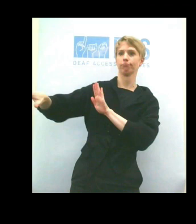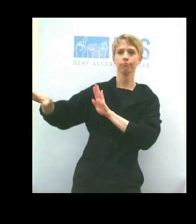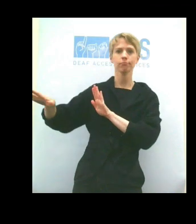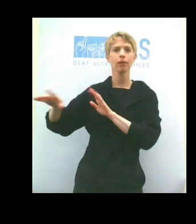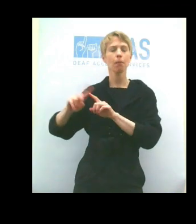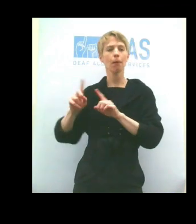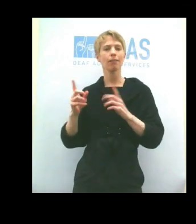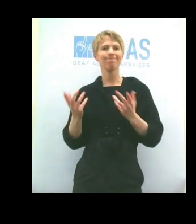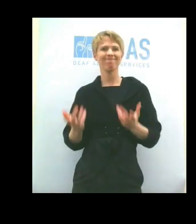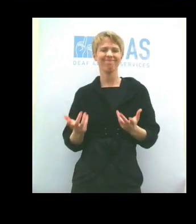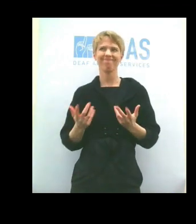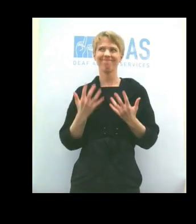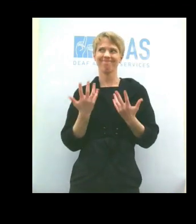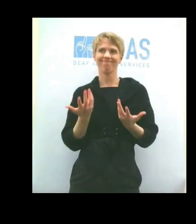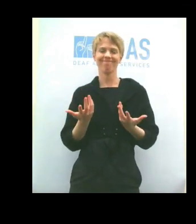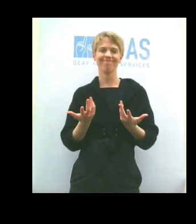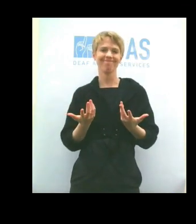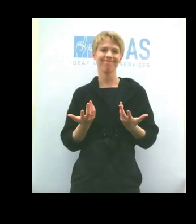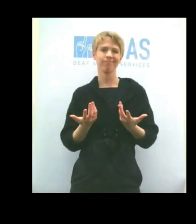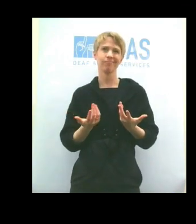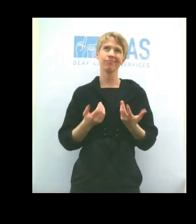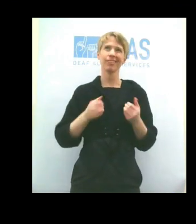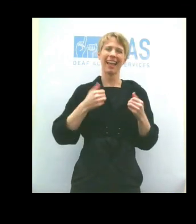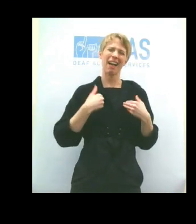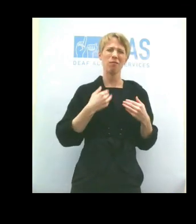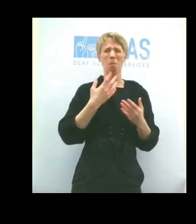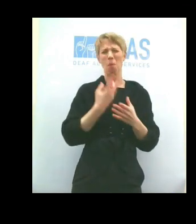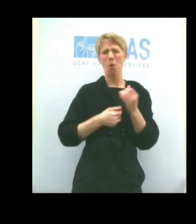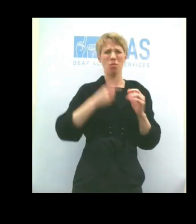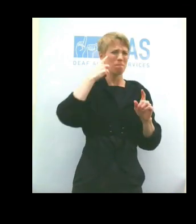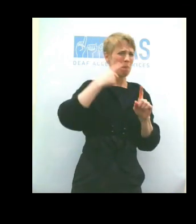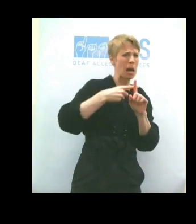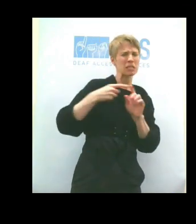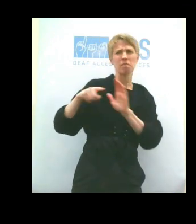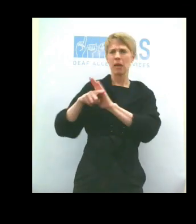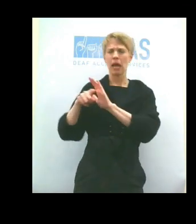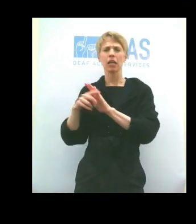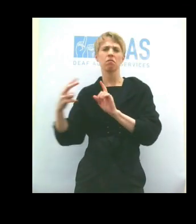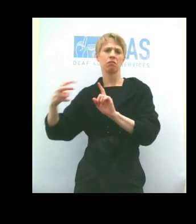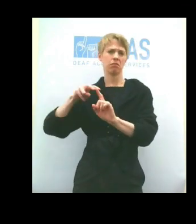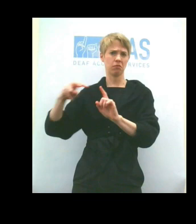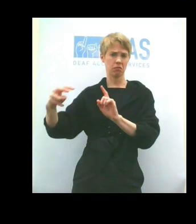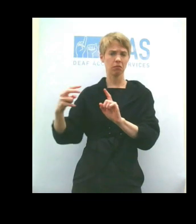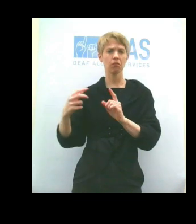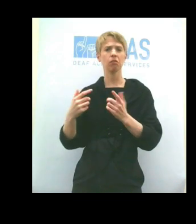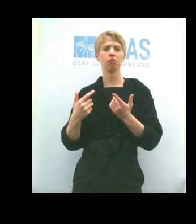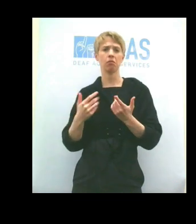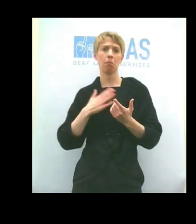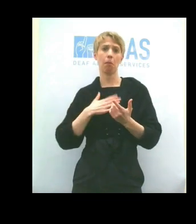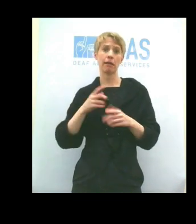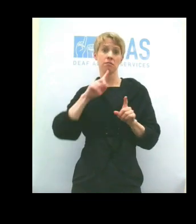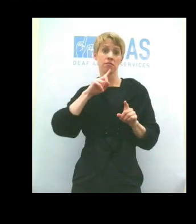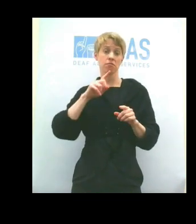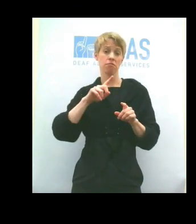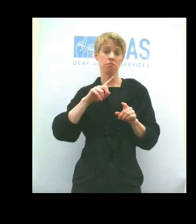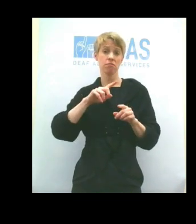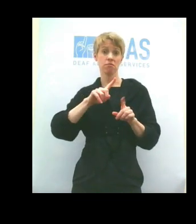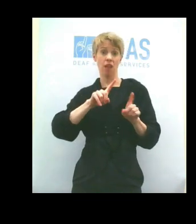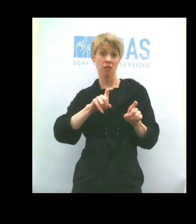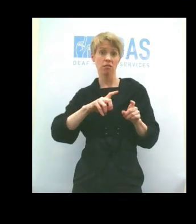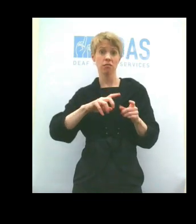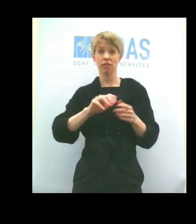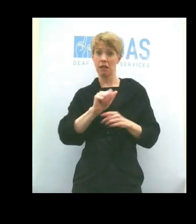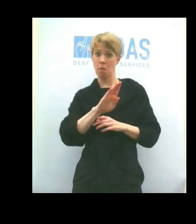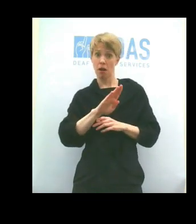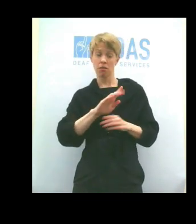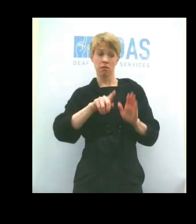me, I guess you could look at it both ways, fortunately and unfortunately, I came back negative, which means I have not been exposed to it, and